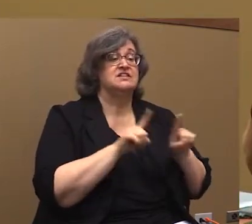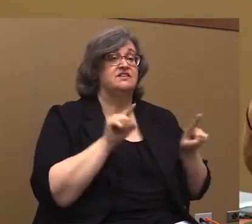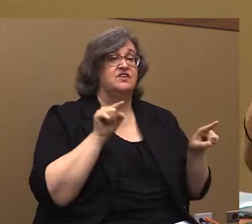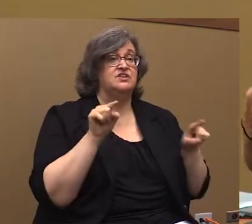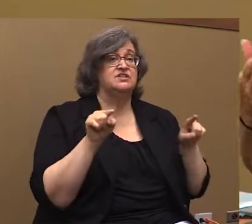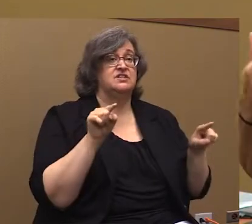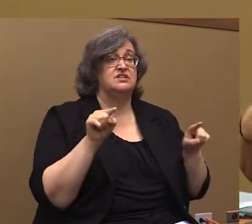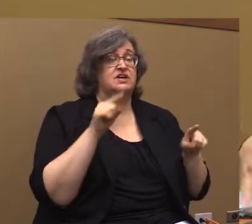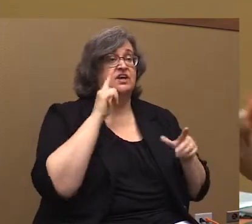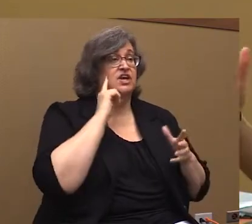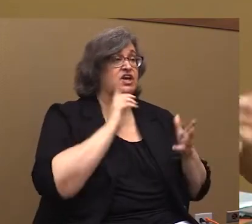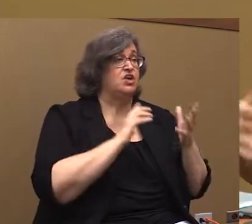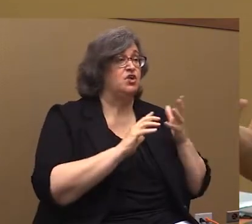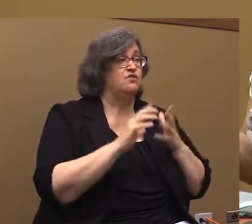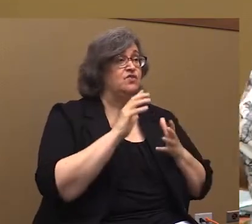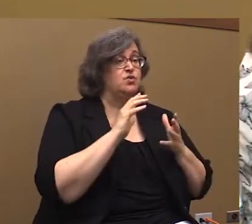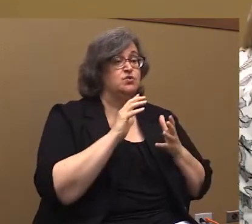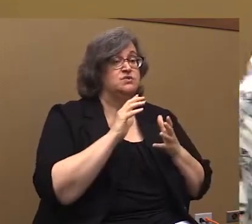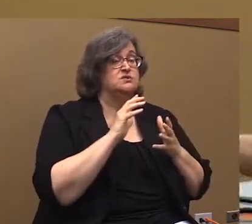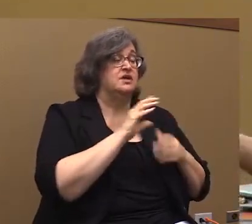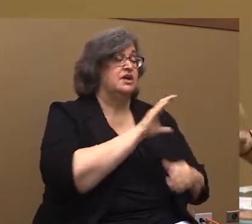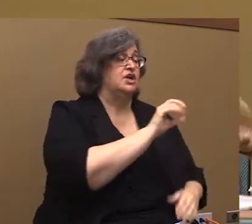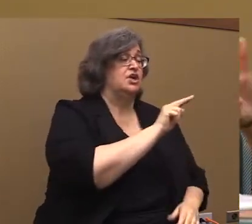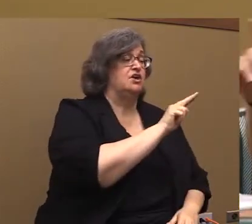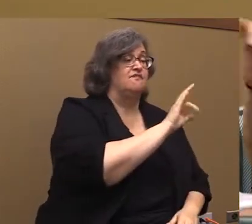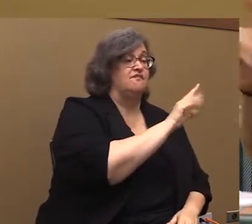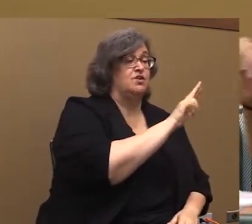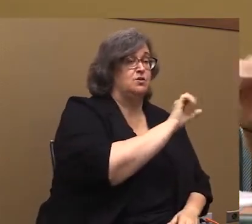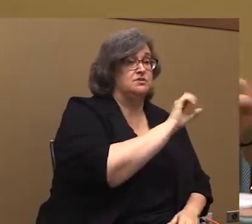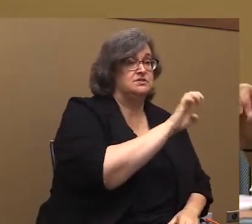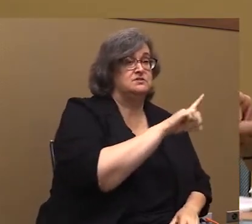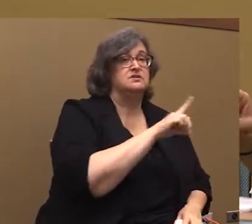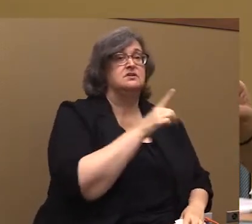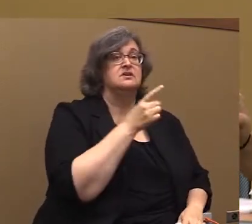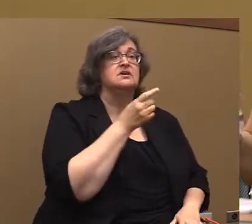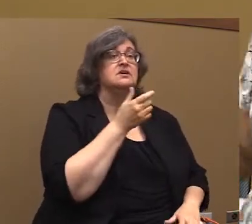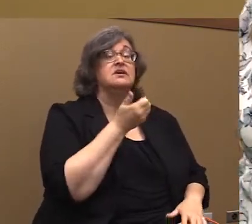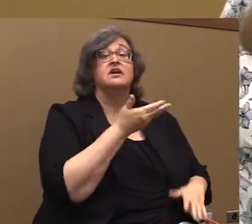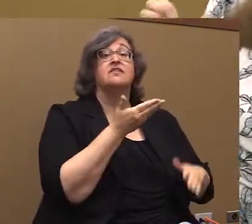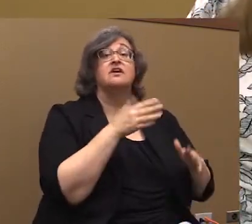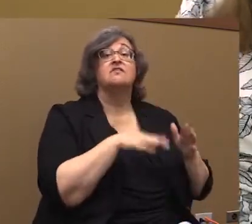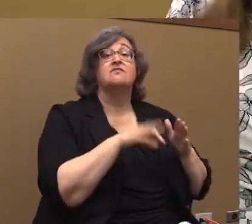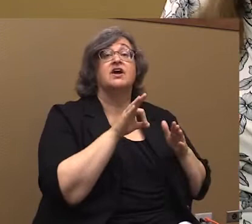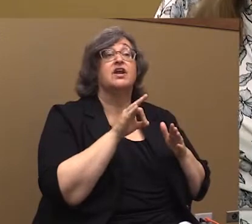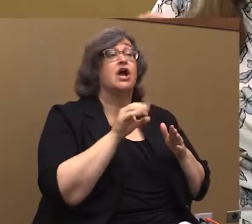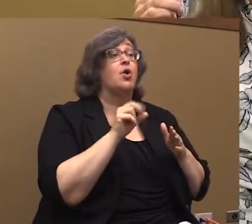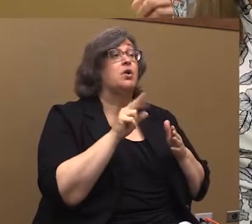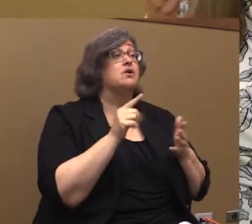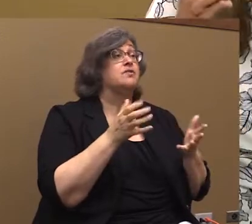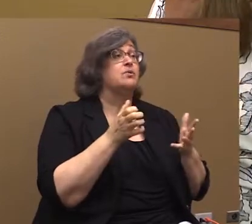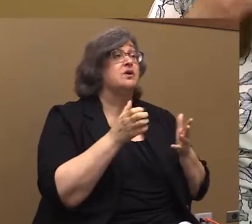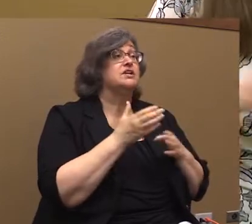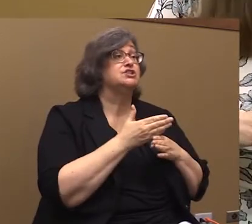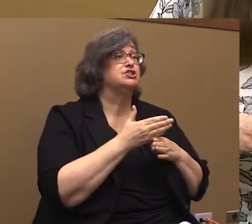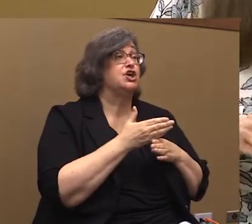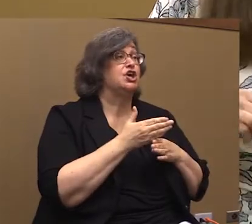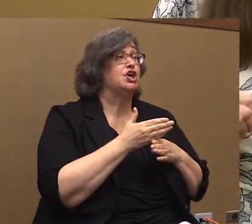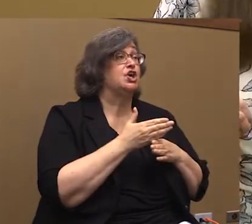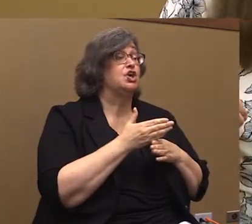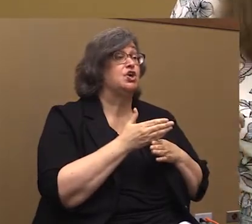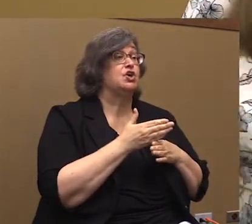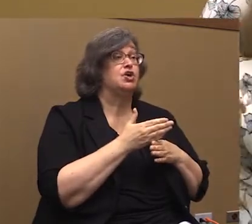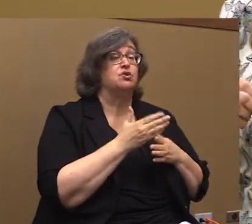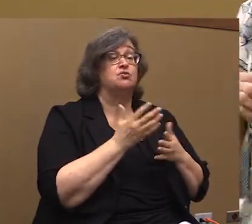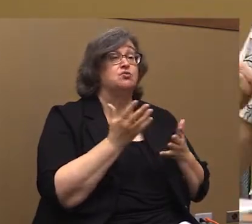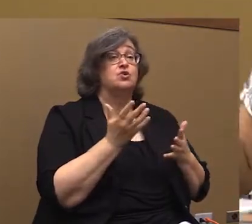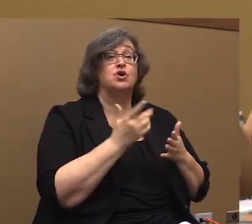those feelings, it's important to convey the difference between confusing and confused.